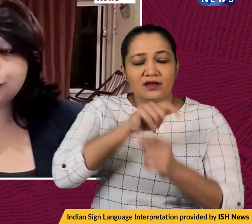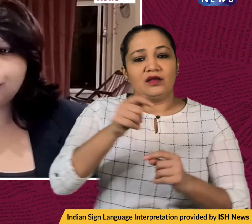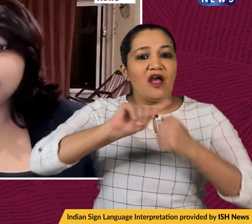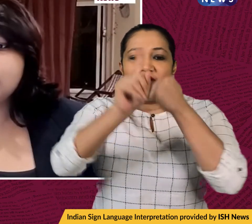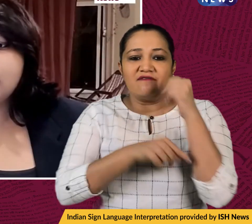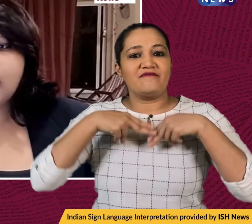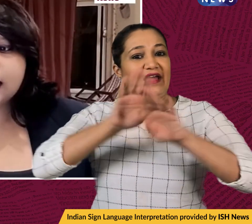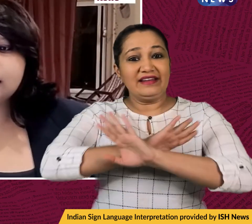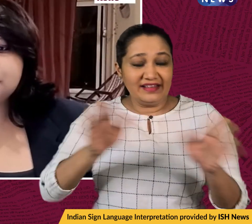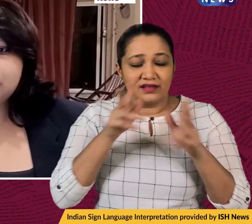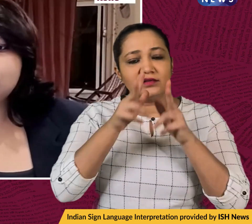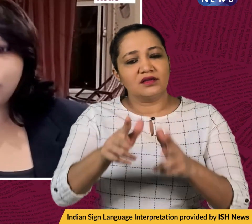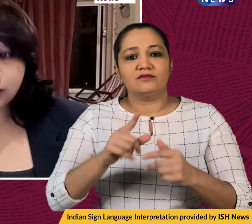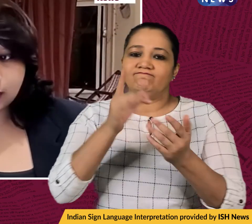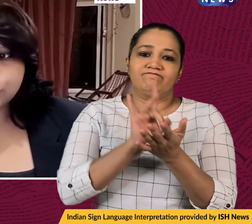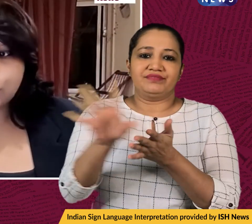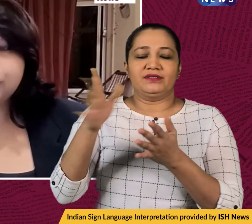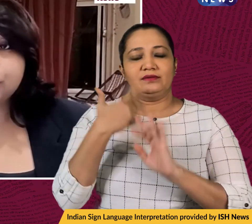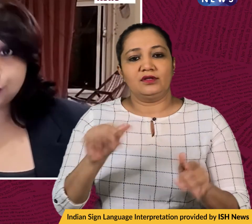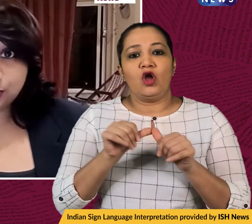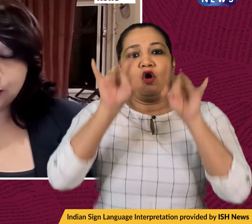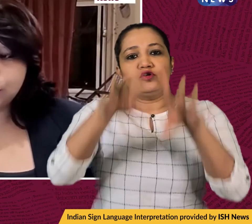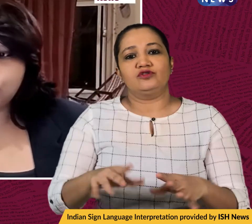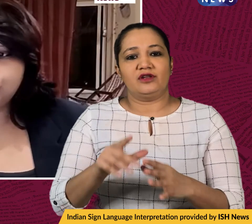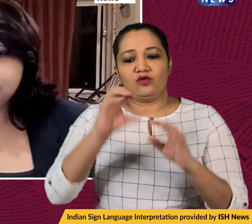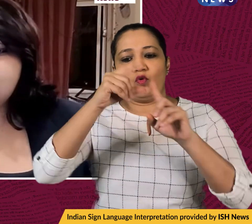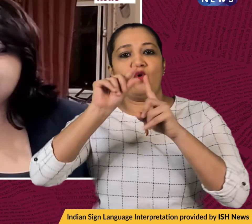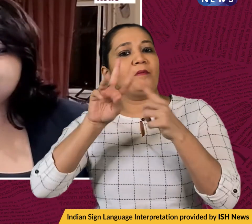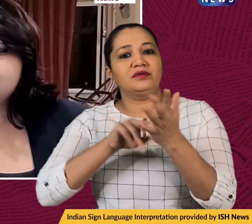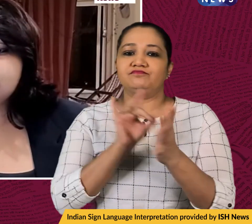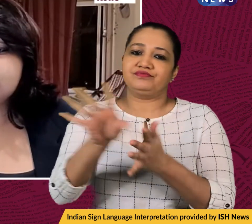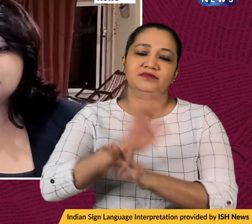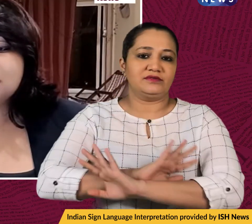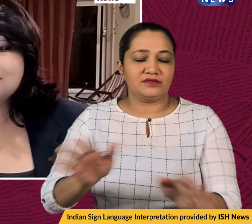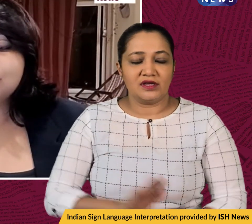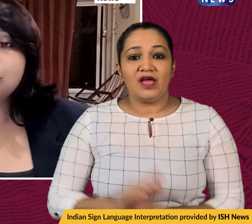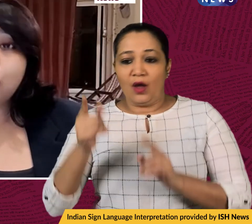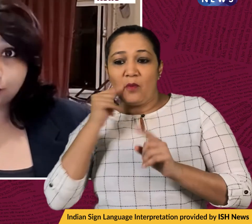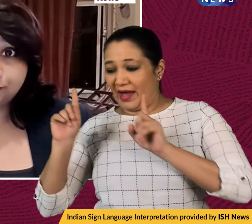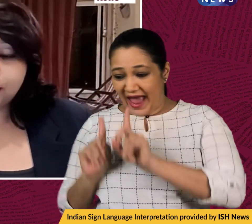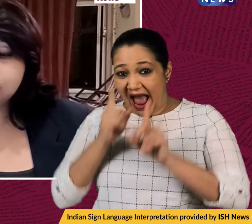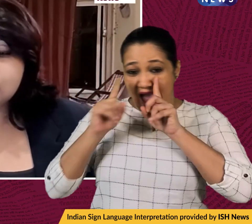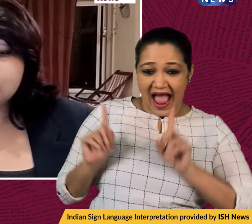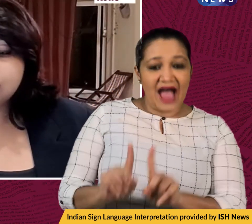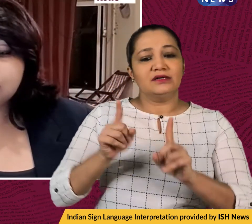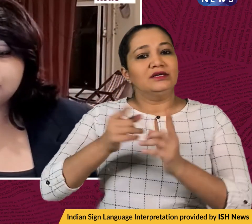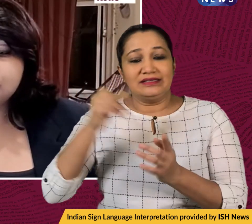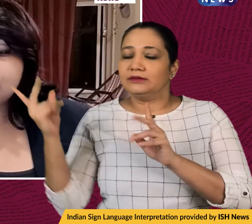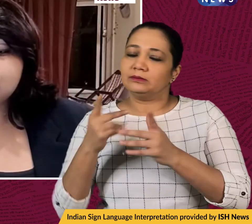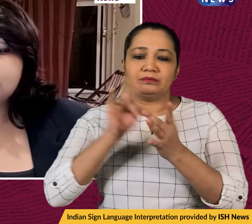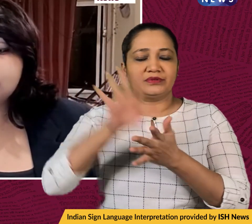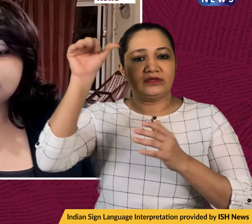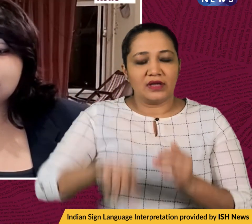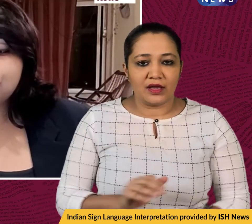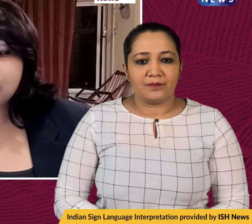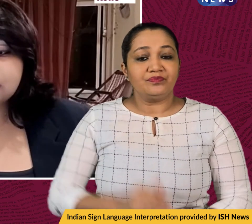season on tour, has been knocked out of the Australian Open after losing in the mixed doubles quarterfinals. Now, Sania Mirza